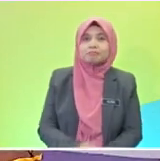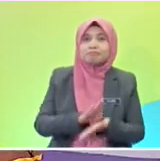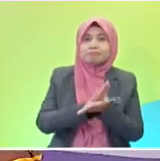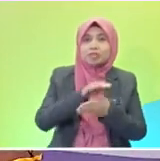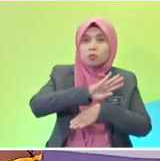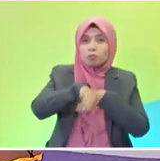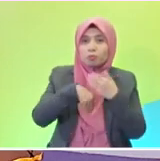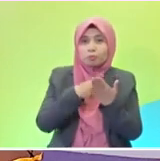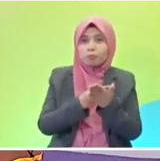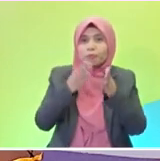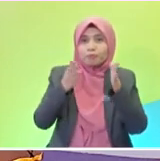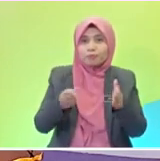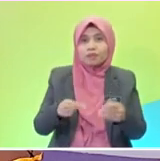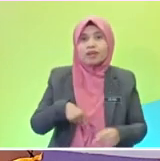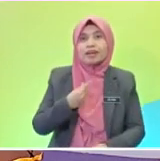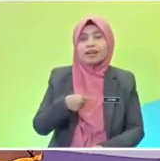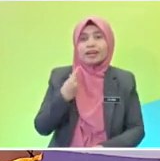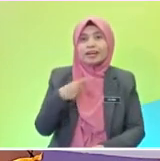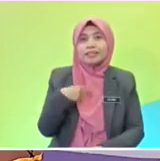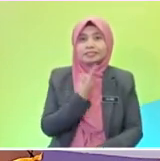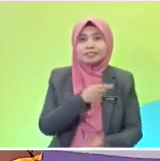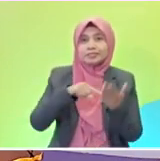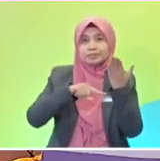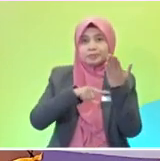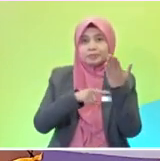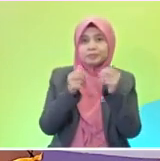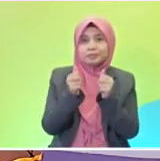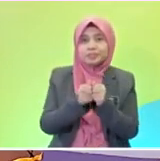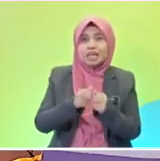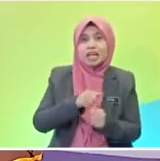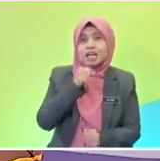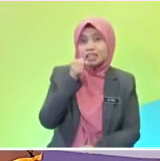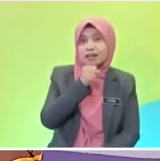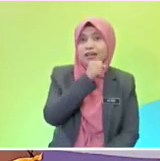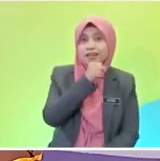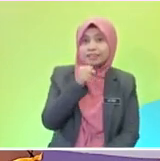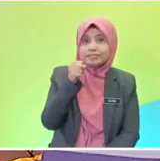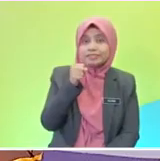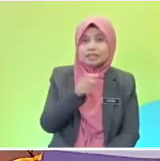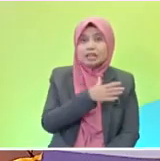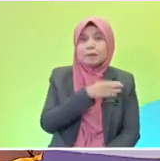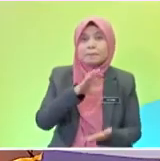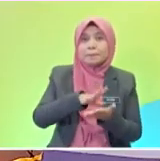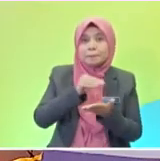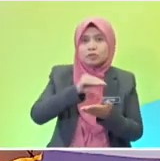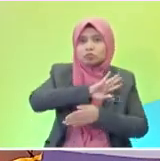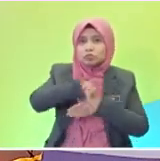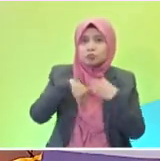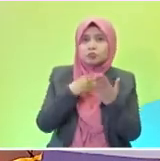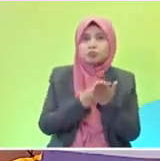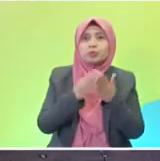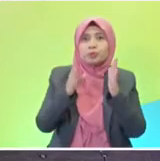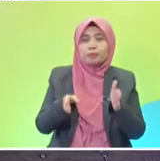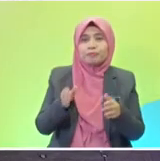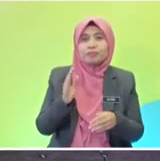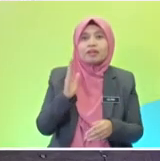Has had a fine warm up for that song as well. Now, can we start our lesson now that everybody is warmed up?